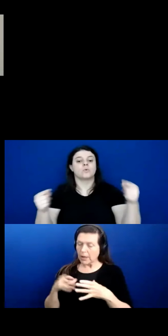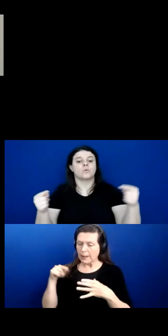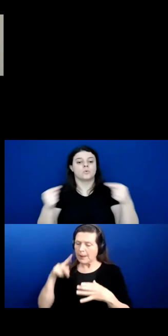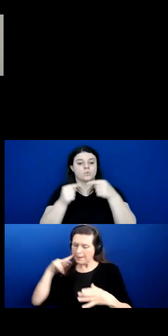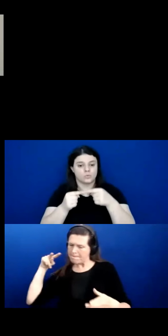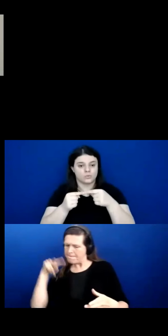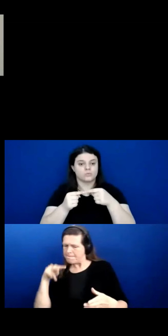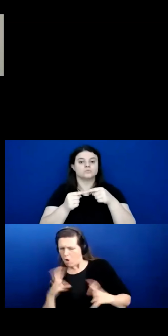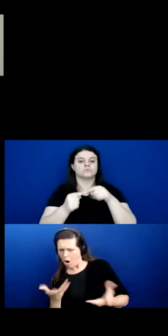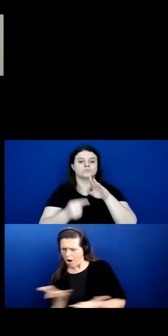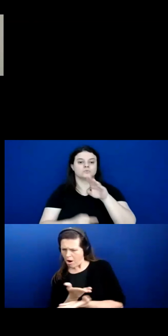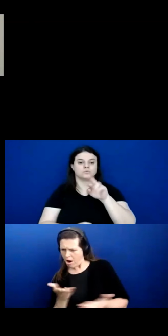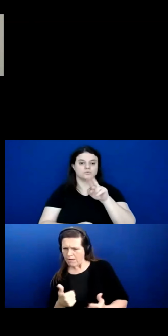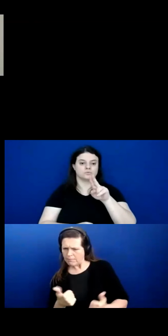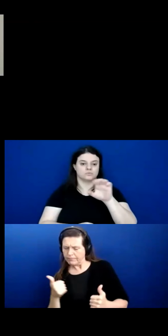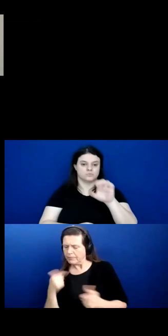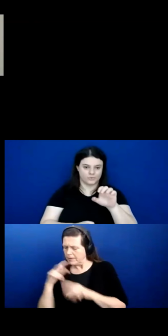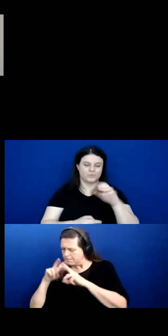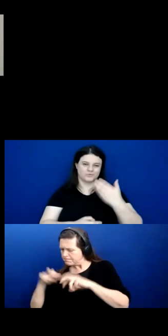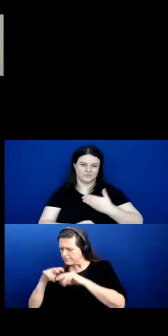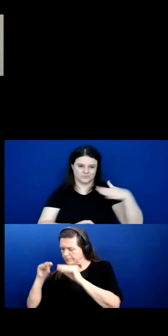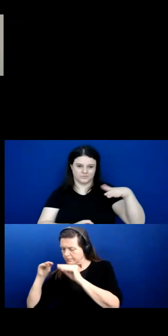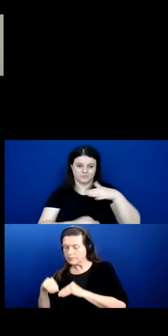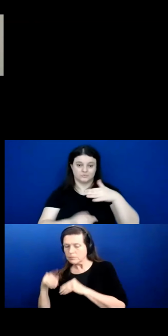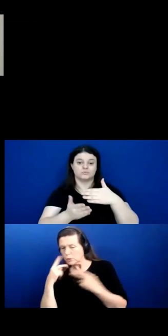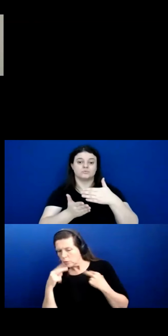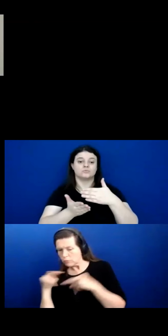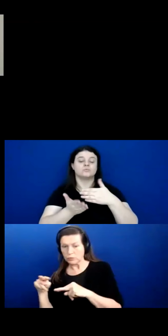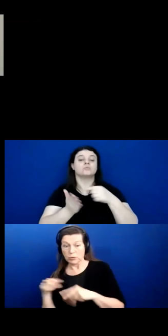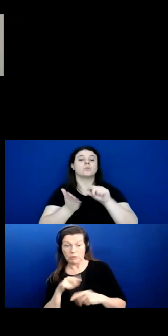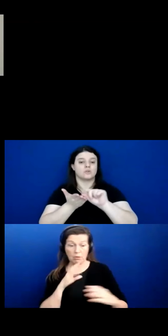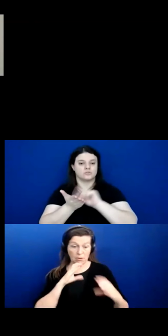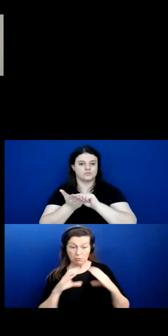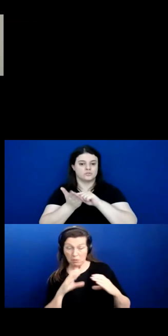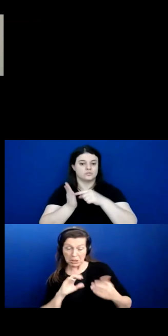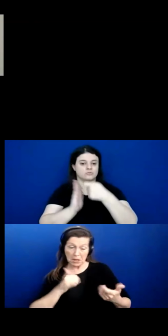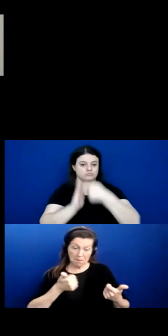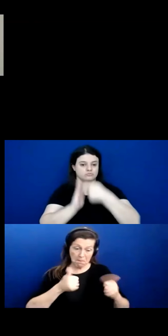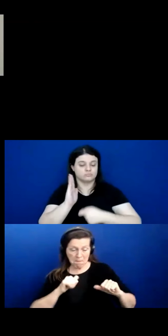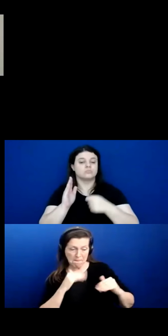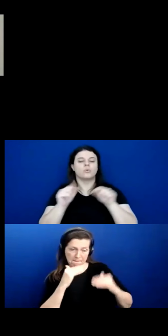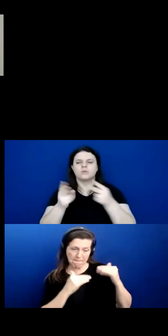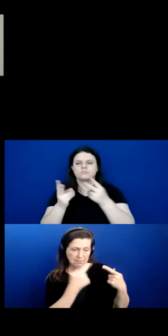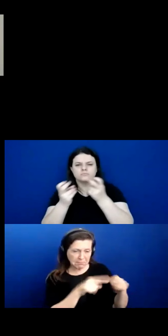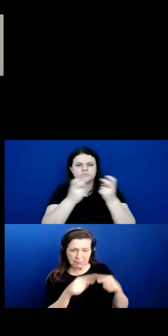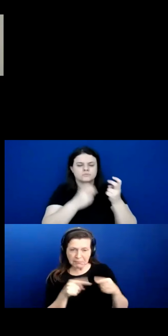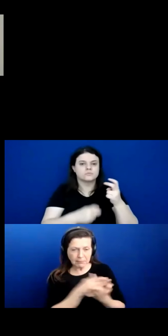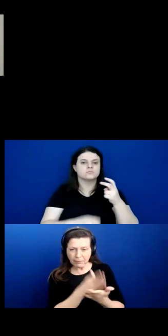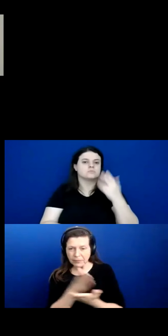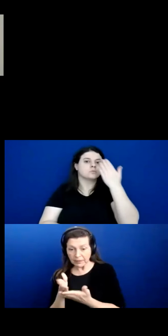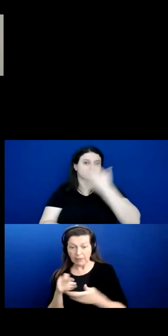her colleagues, who published a review on the state of the art regarding the evidence base of